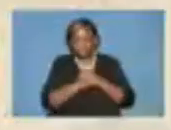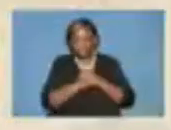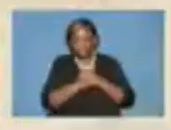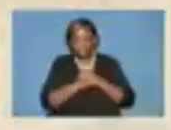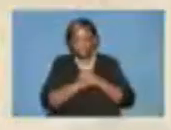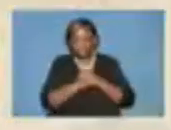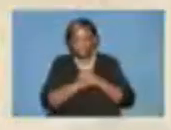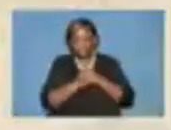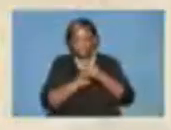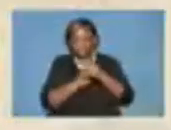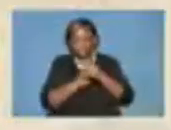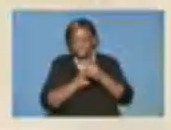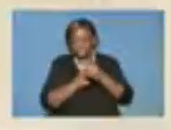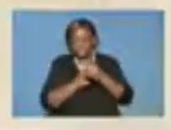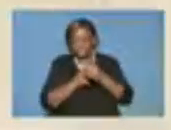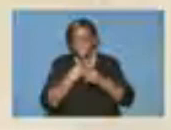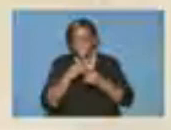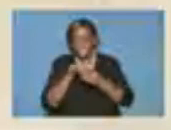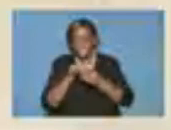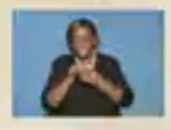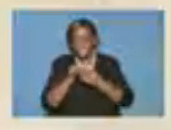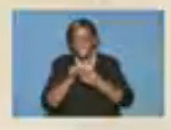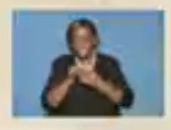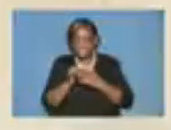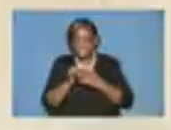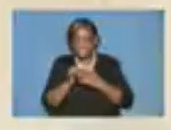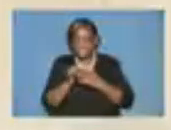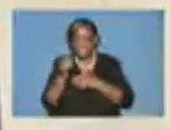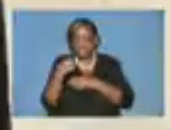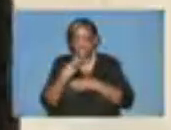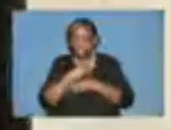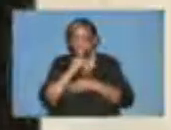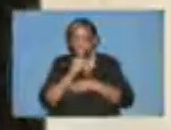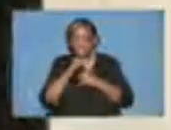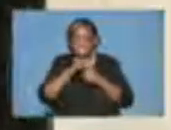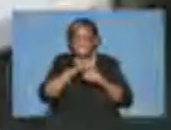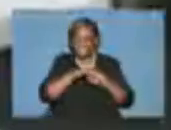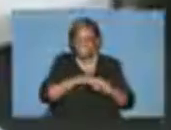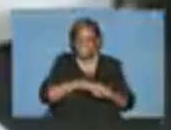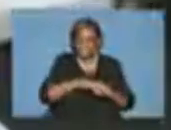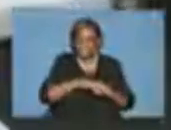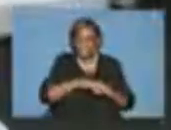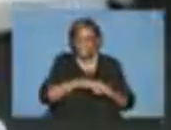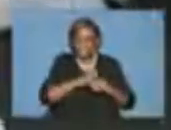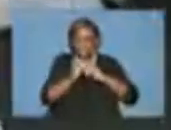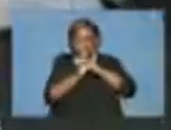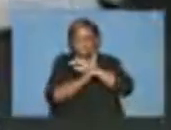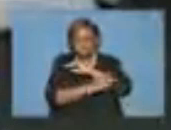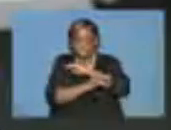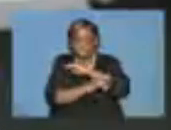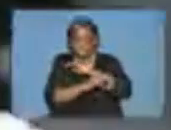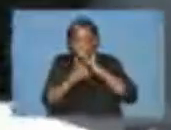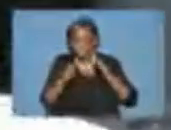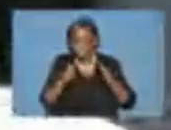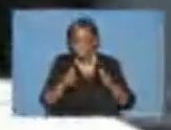These investments, they also decrease our dependence on foreign oil, and also